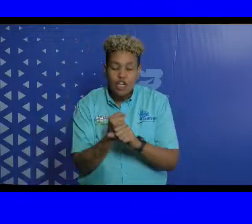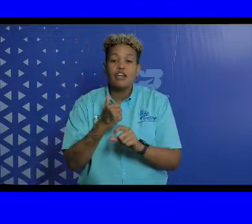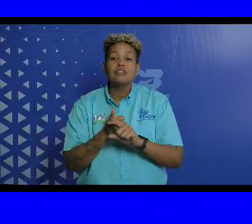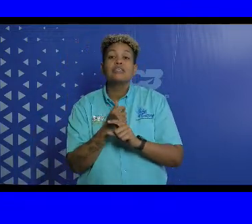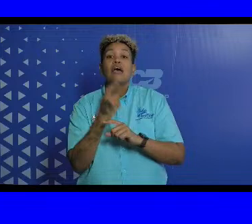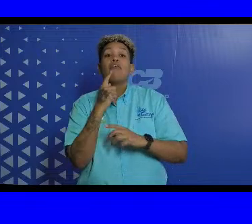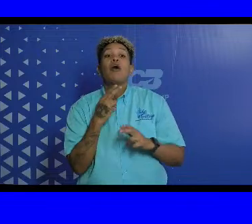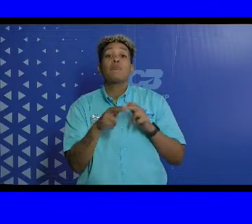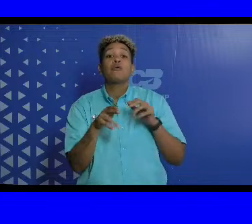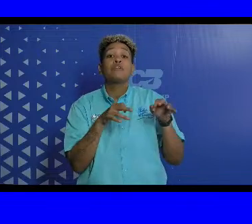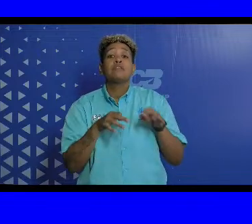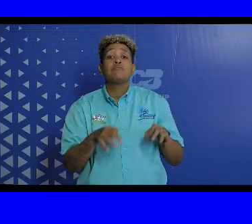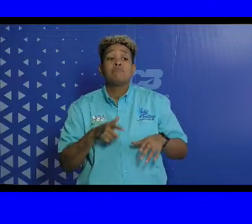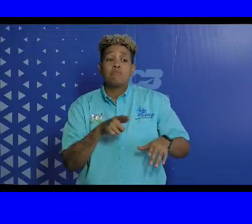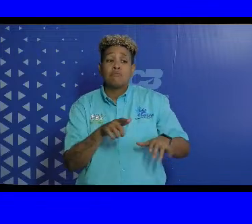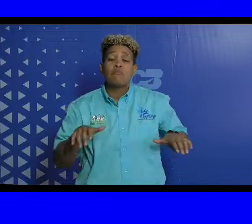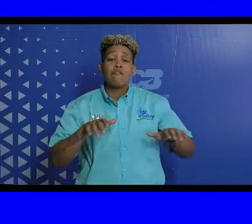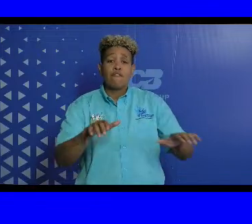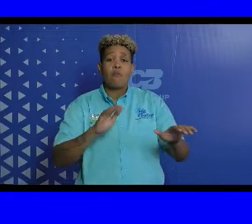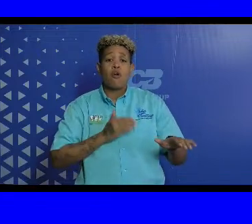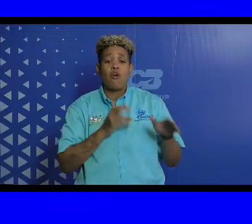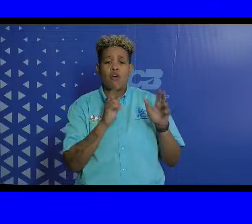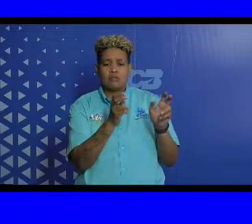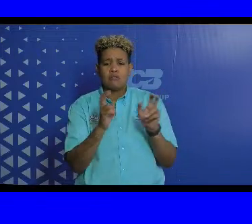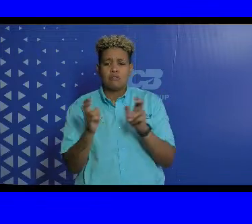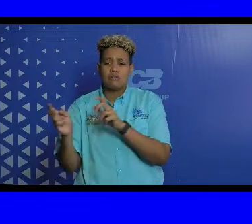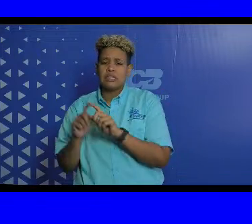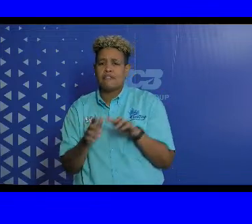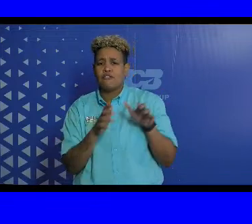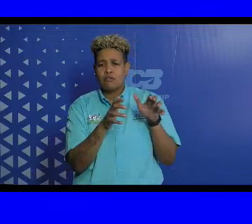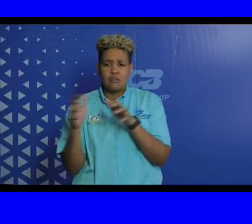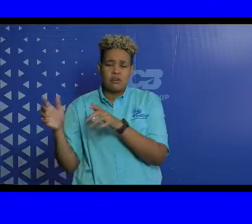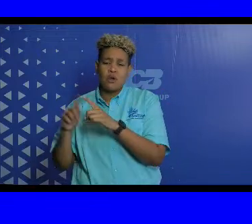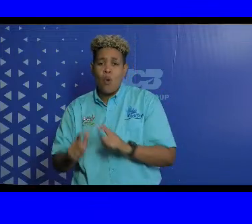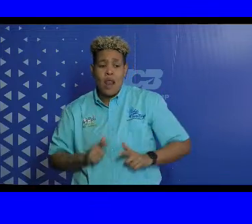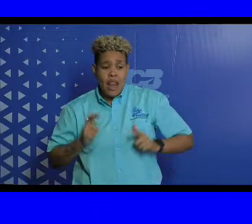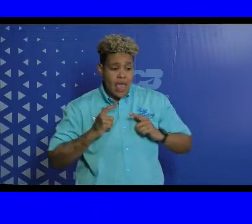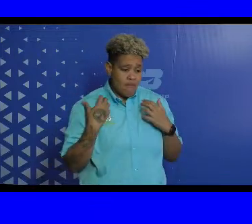I'll briefly discuss the performance of our segments. Our life,